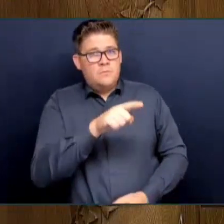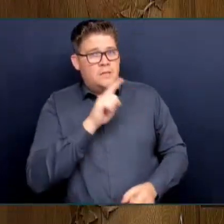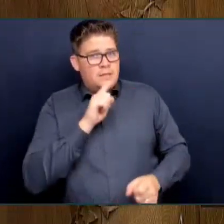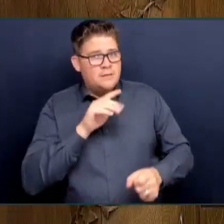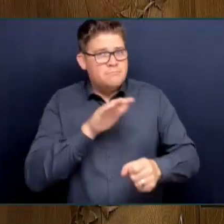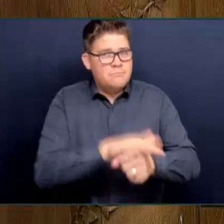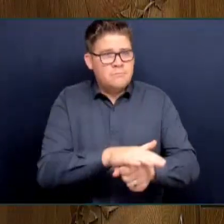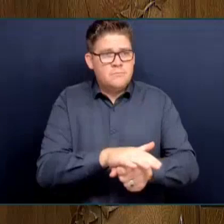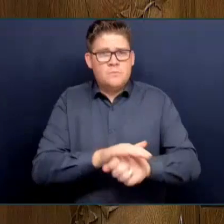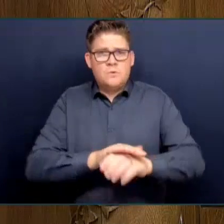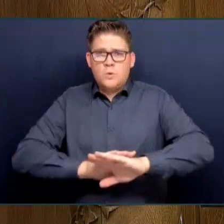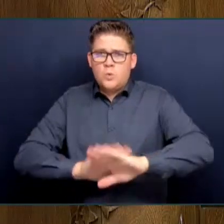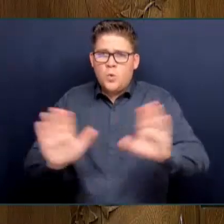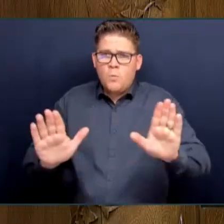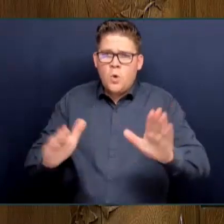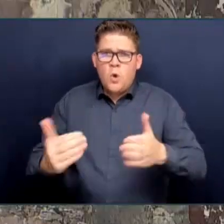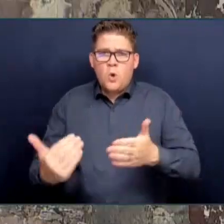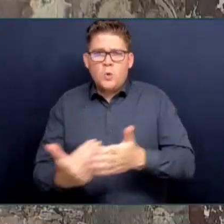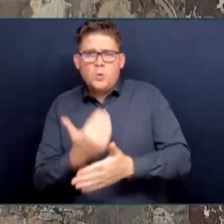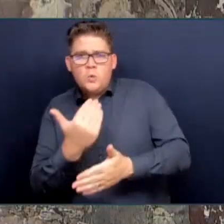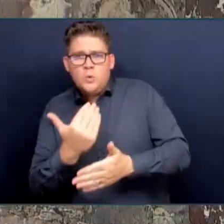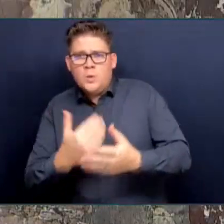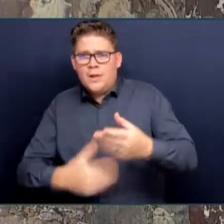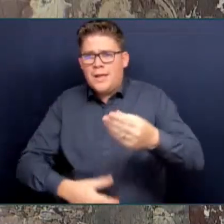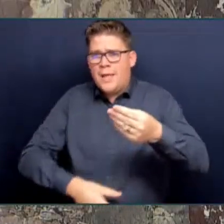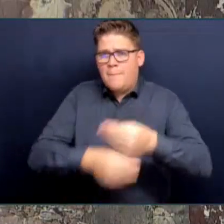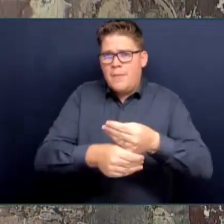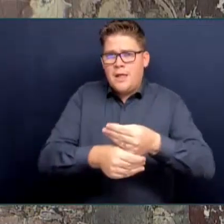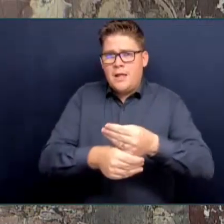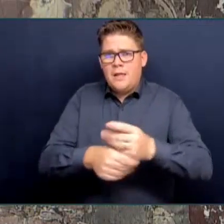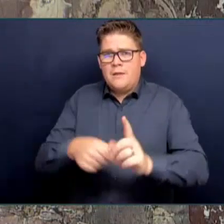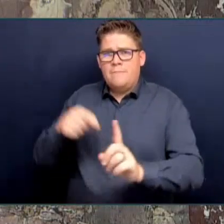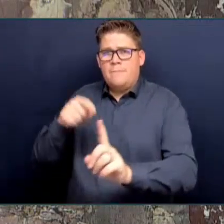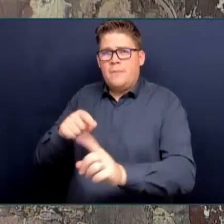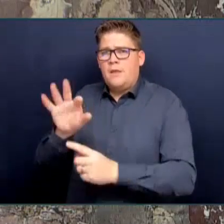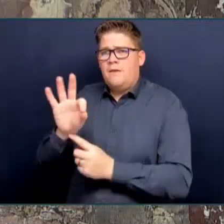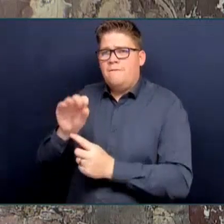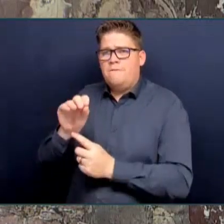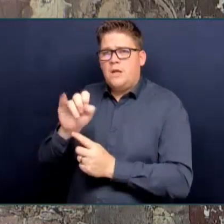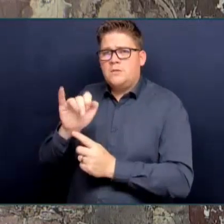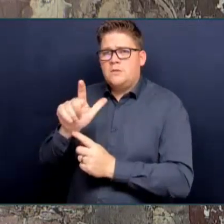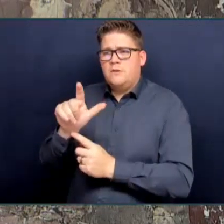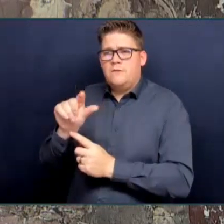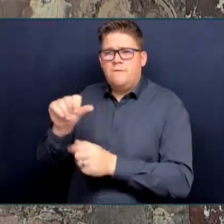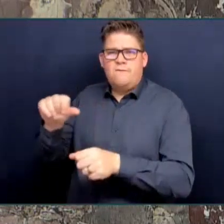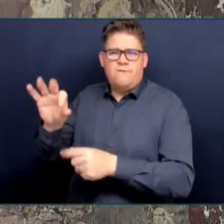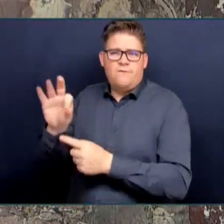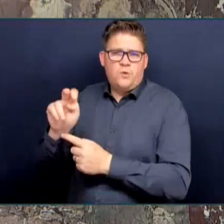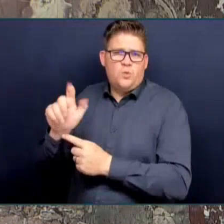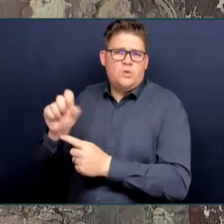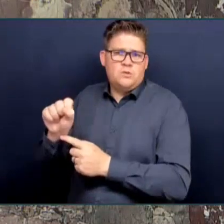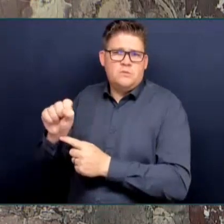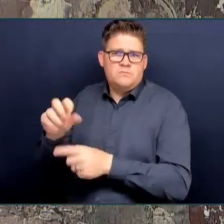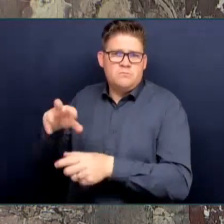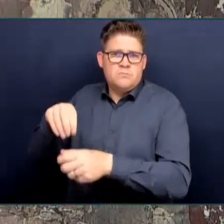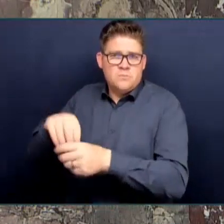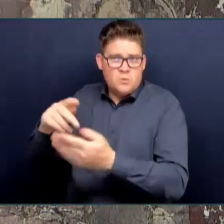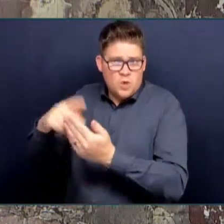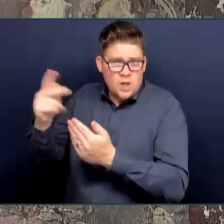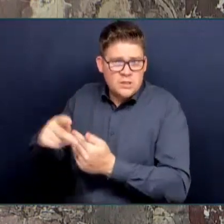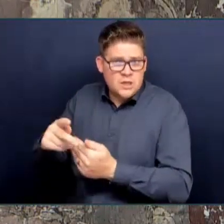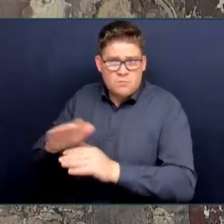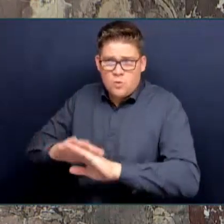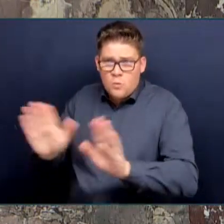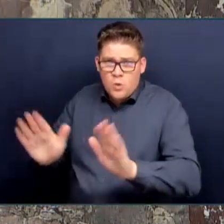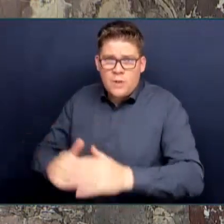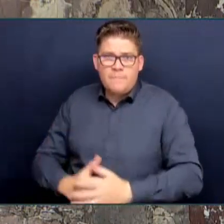Premier. Thank you very much, Honourable Speaker, and thank you to the Leader of the Third Party for the welcome. I look forward to working with her and her colleague in this